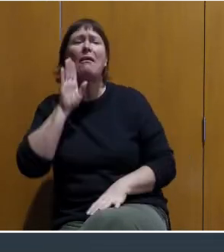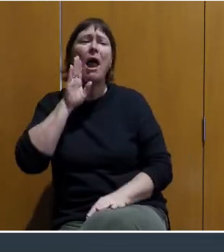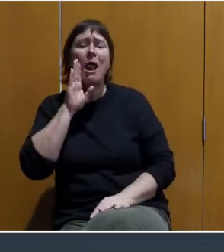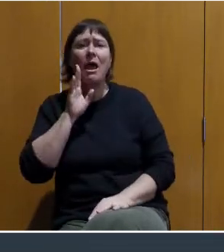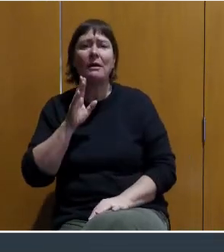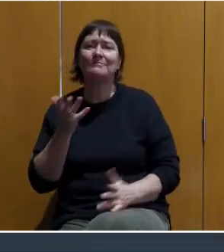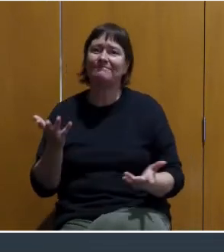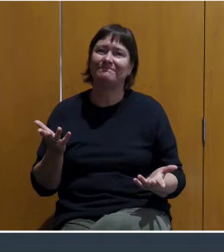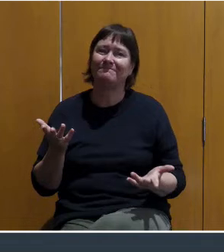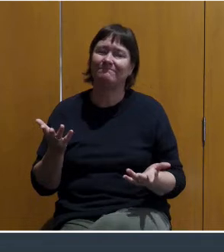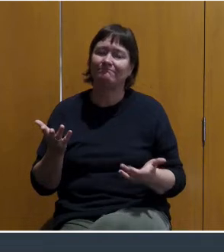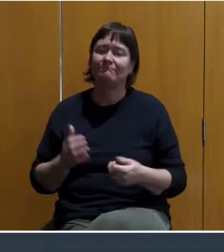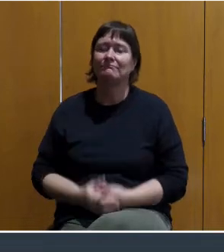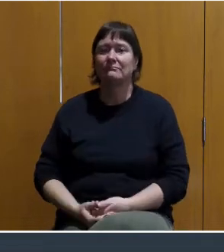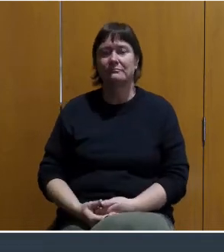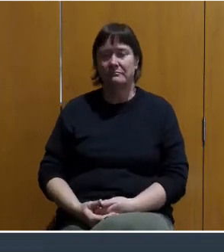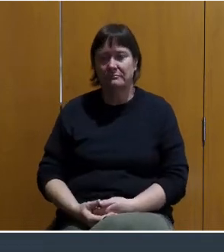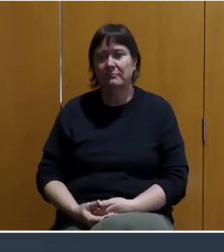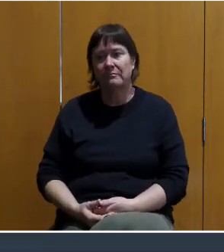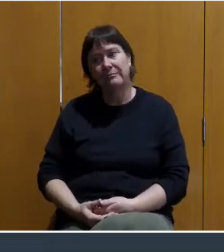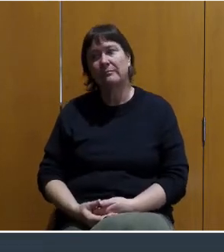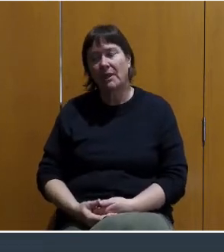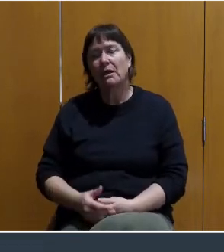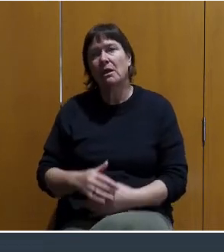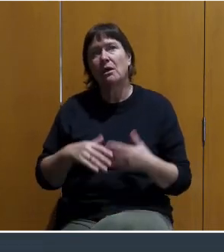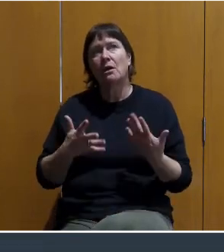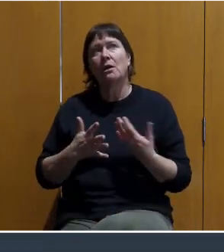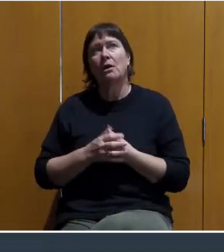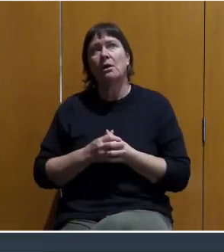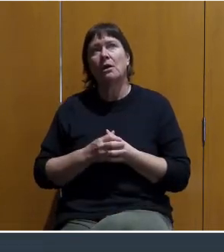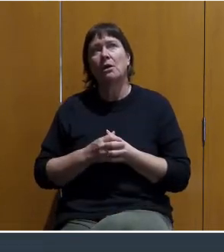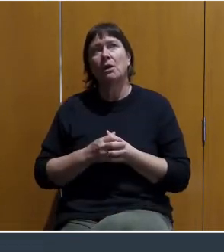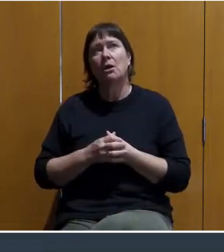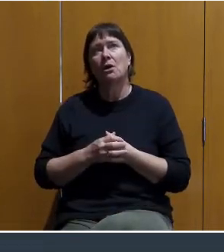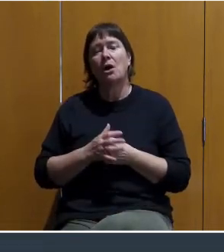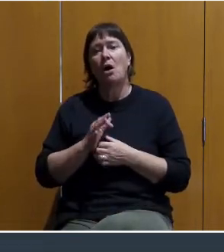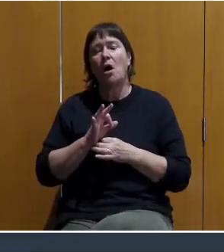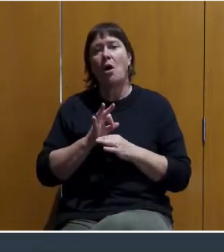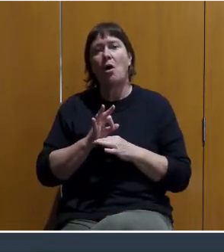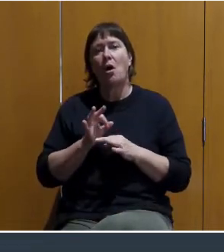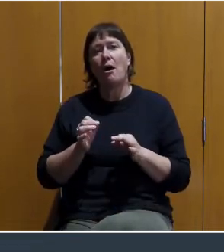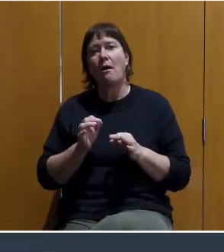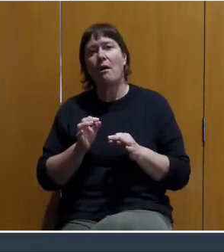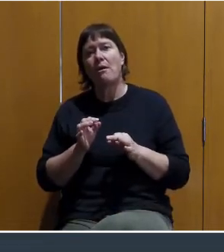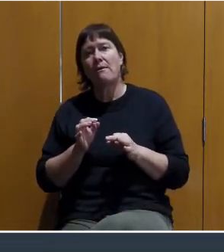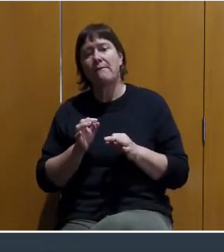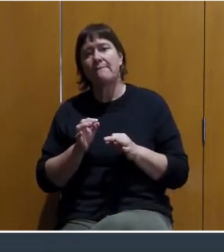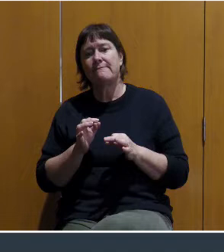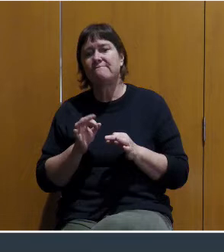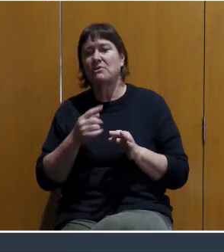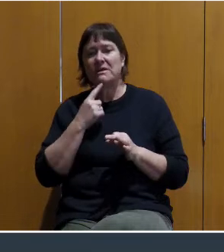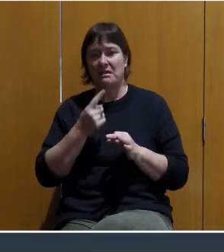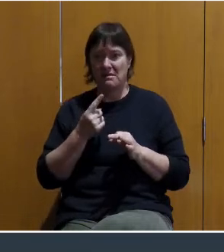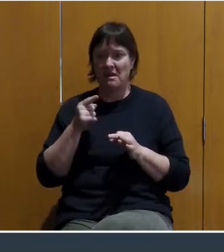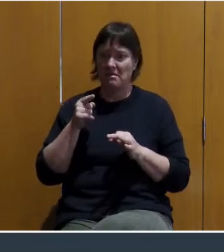I think, coming back to your question, yeah, there are smaller opportunities. I wouldn't say push them all into those areas. I'm sure Mr. White will have better understanding